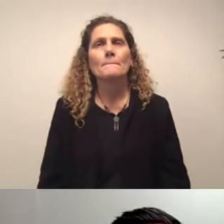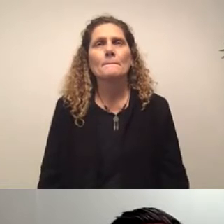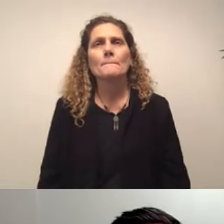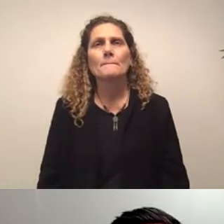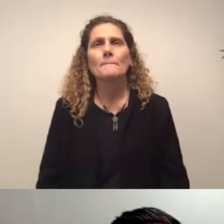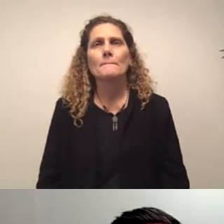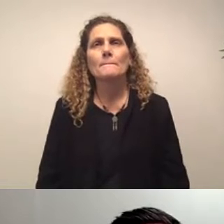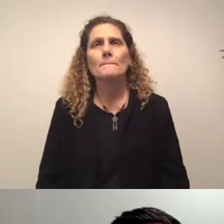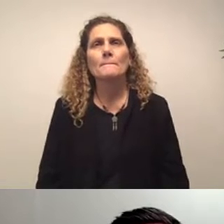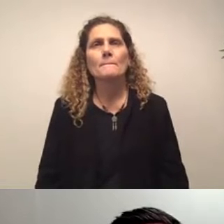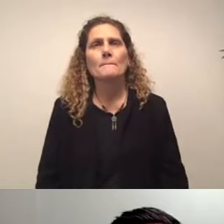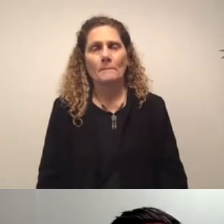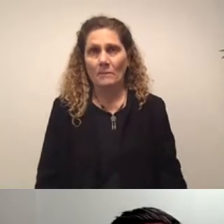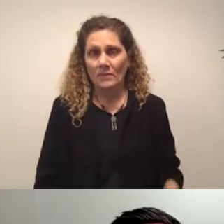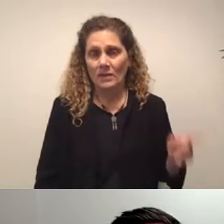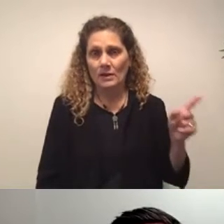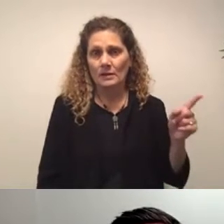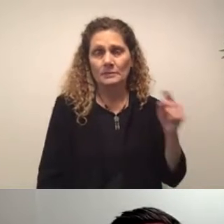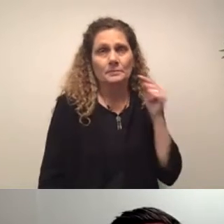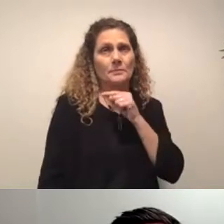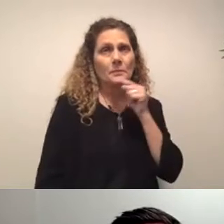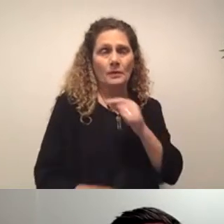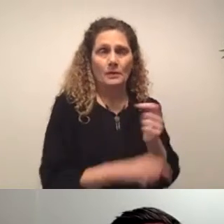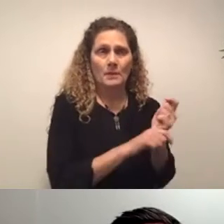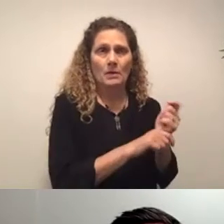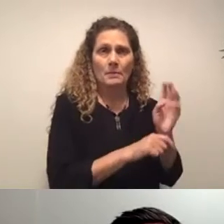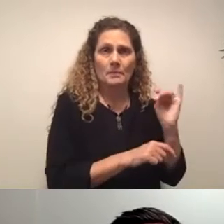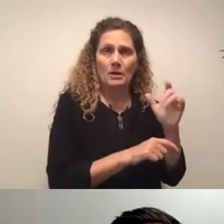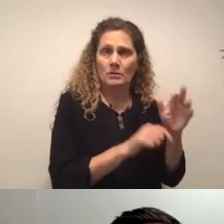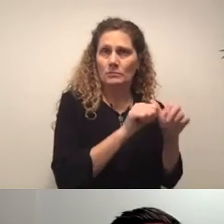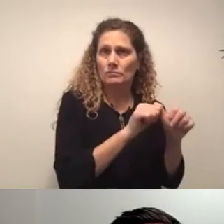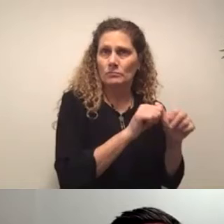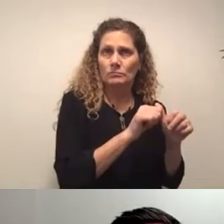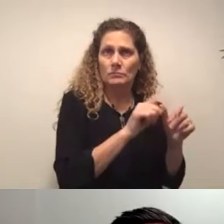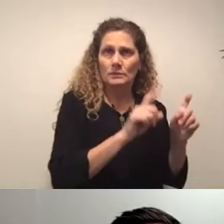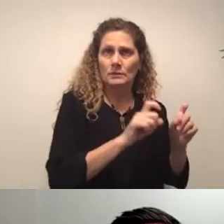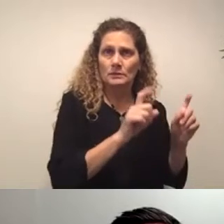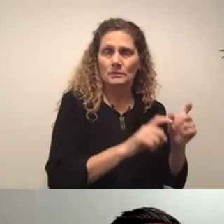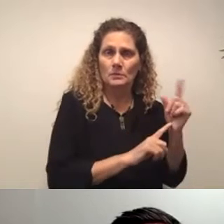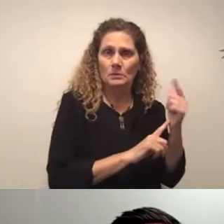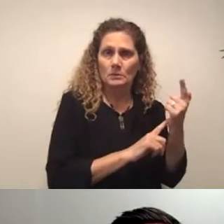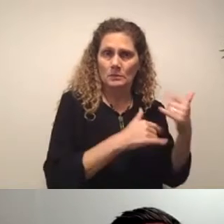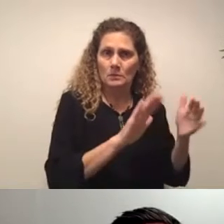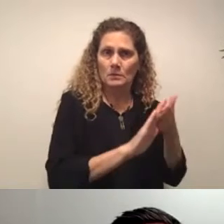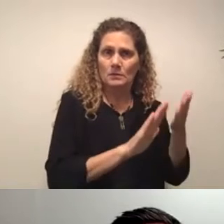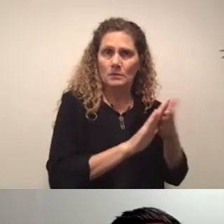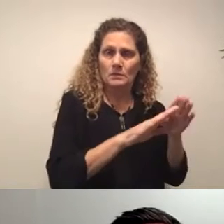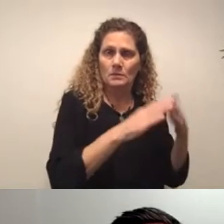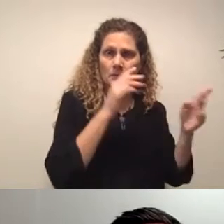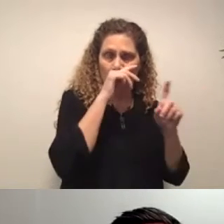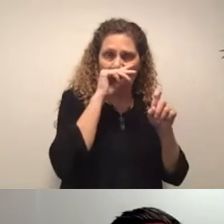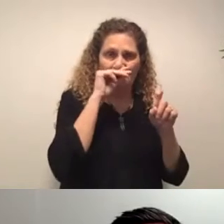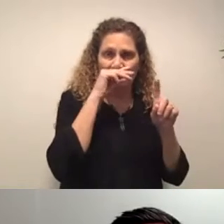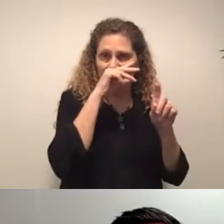at that location in 2021? I don't know that off the top of my head, but I'll tell you that the